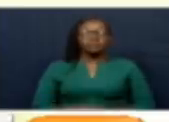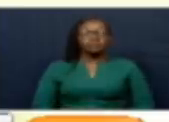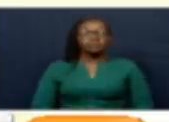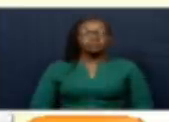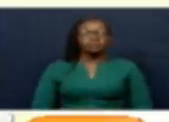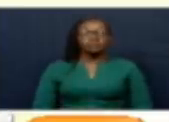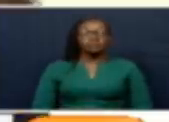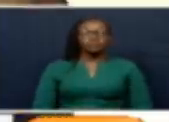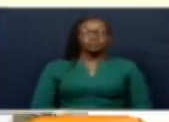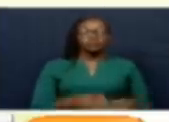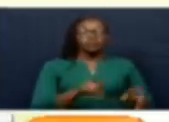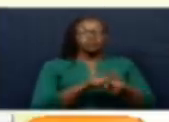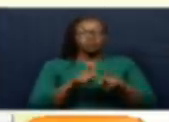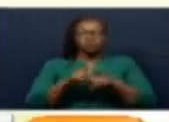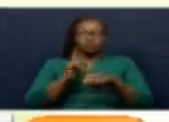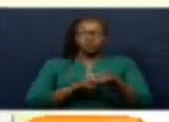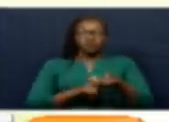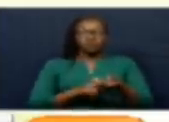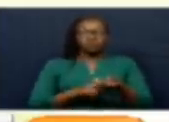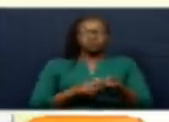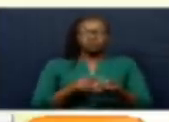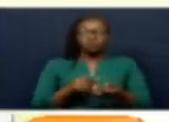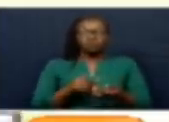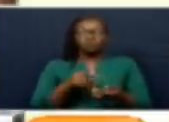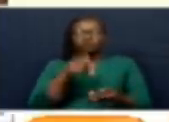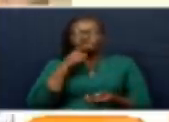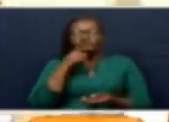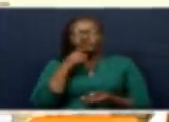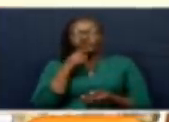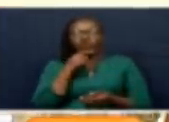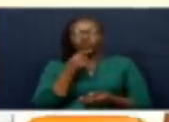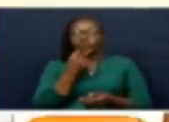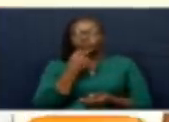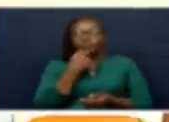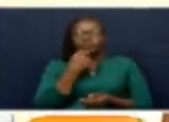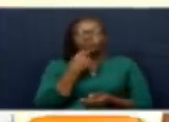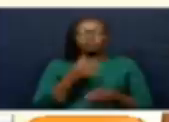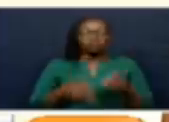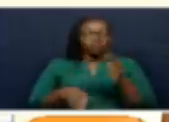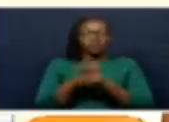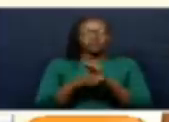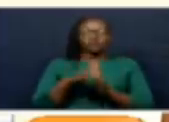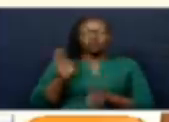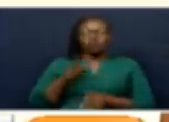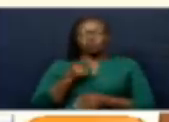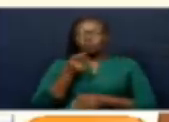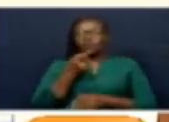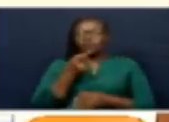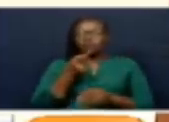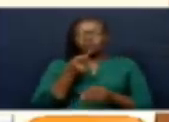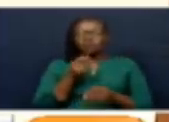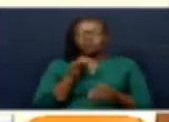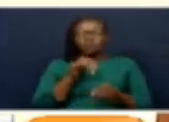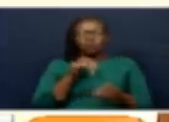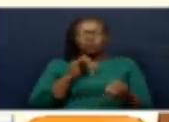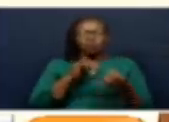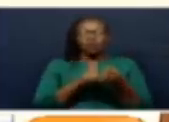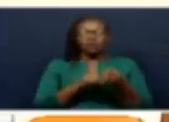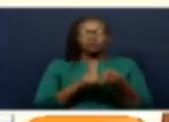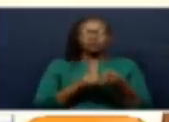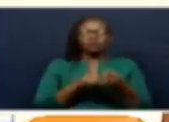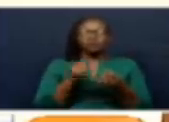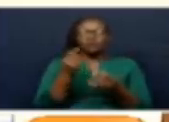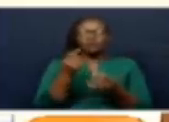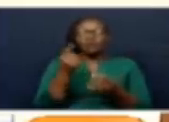When some Luos were chasing away their Kikuyu wives, they said, you come. Yeah. He was liked everywhere. And